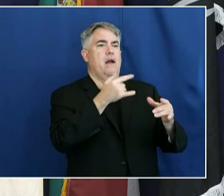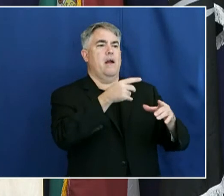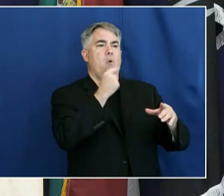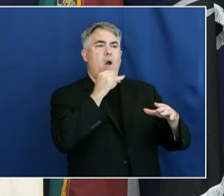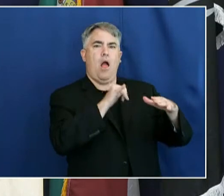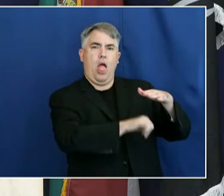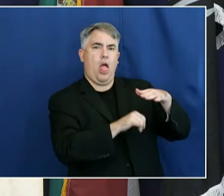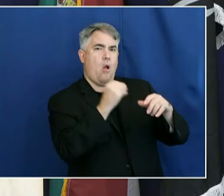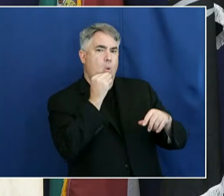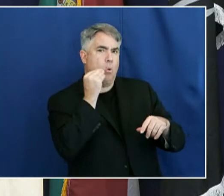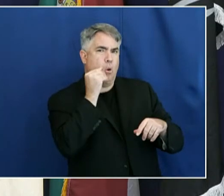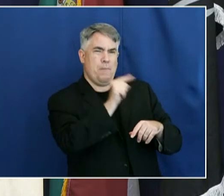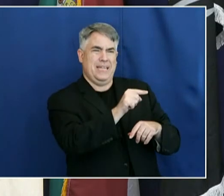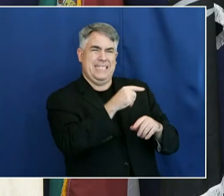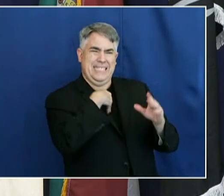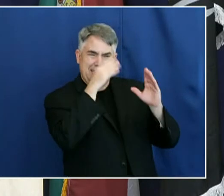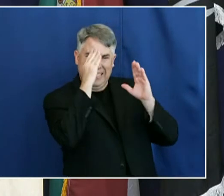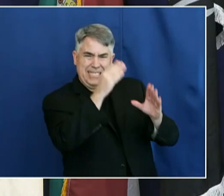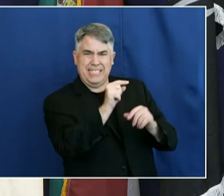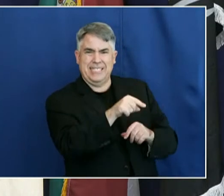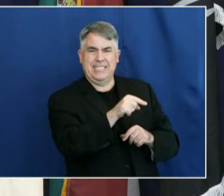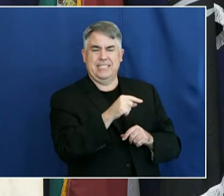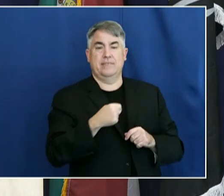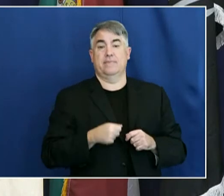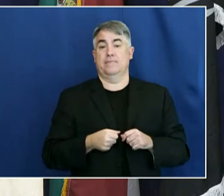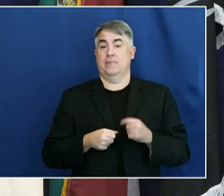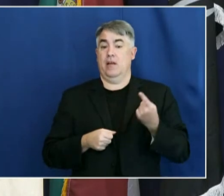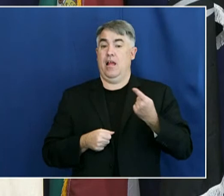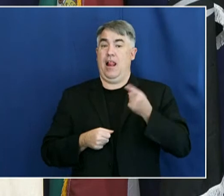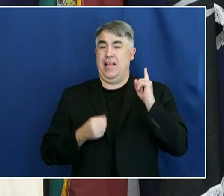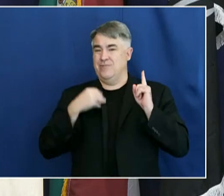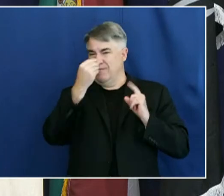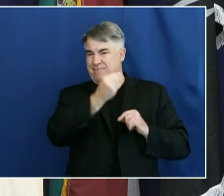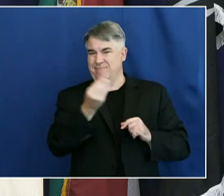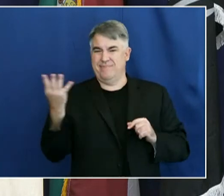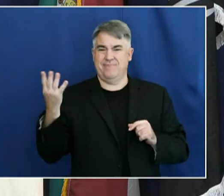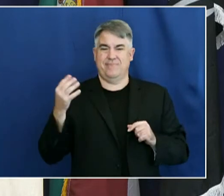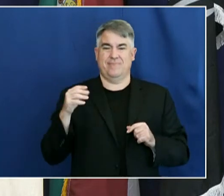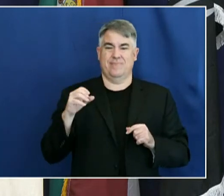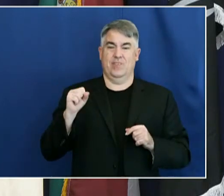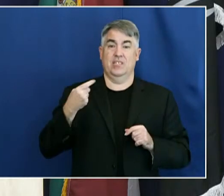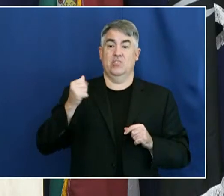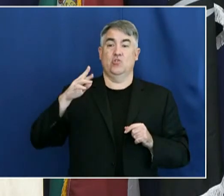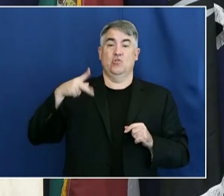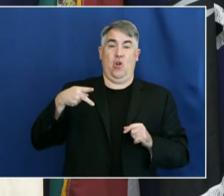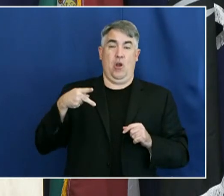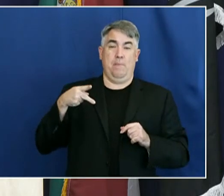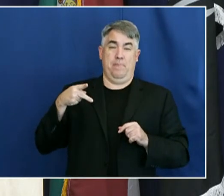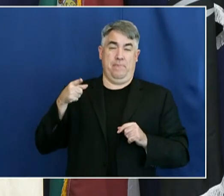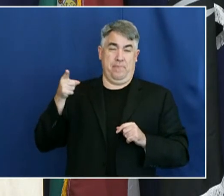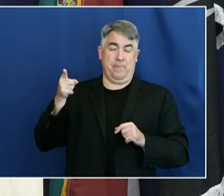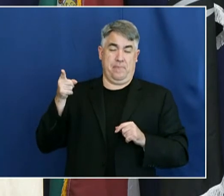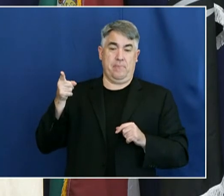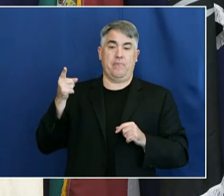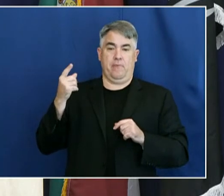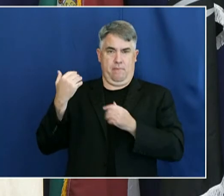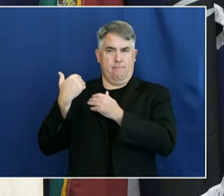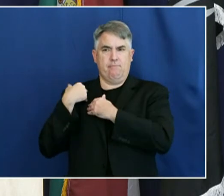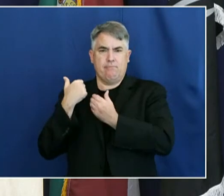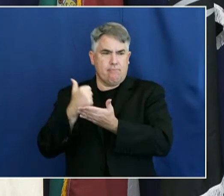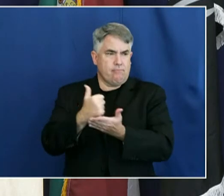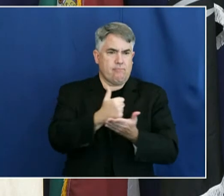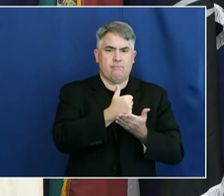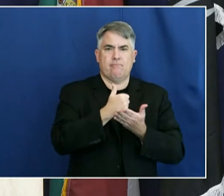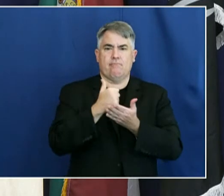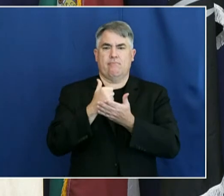track. Last week we shared that Sharp Healthcare was involved, and we appreciate their help. They're doing between 25 and 30